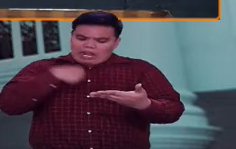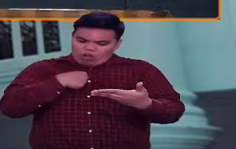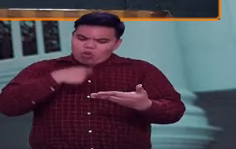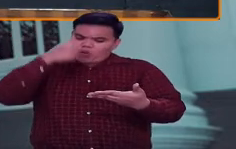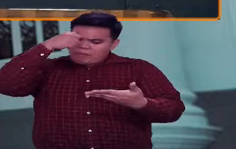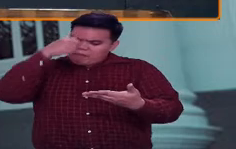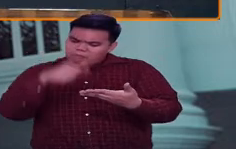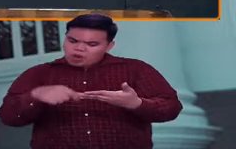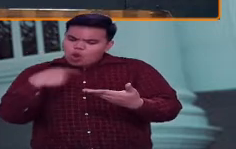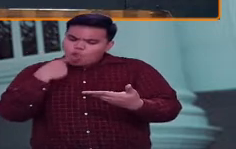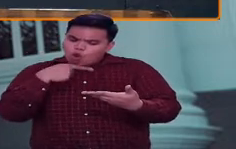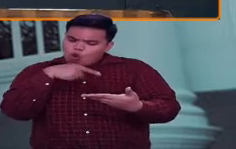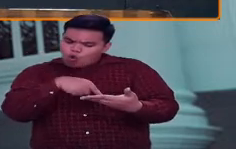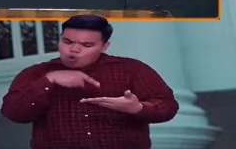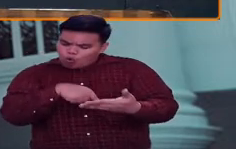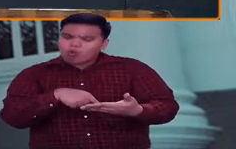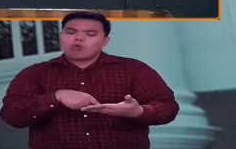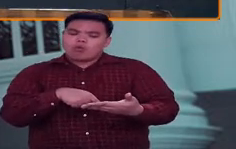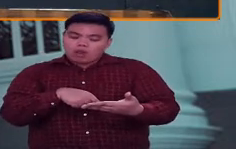am,